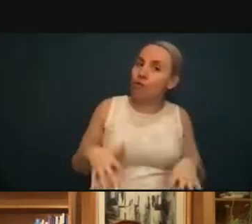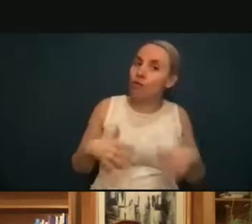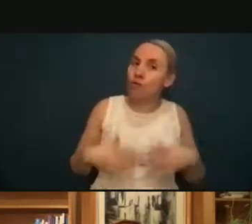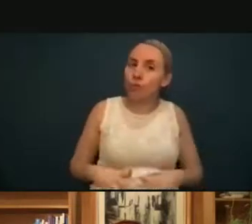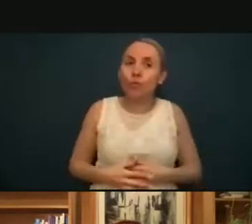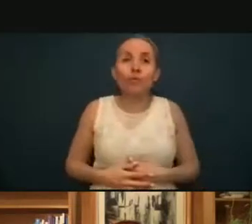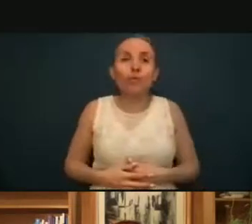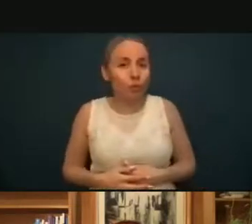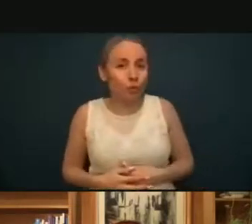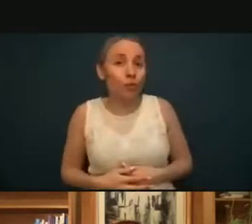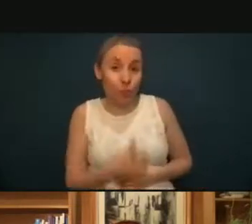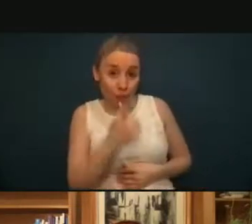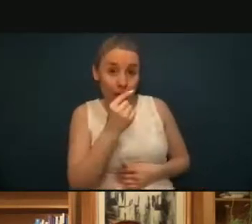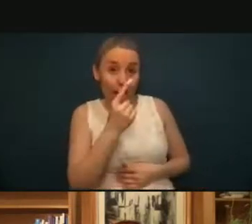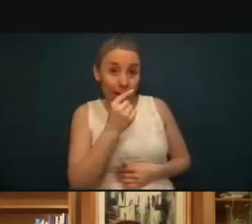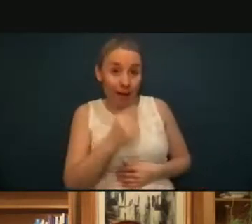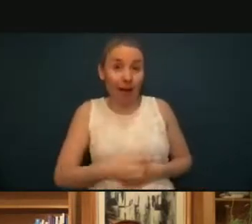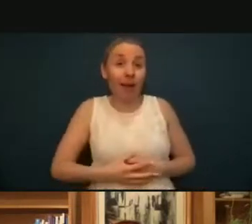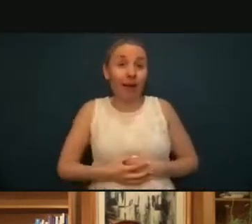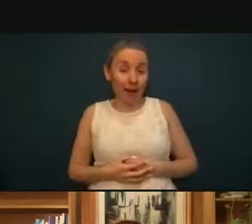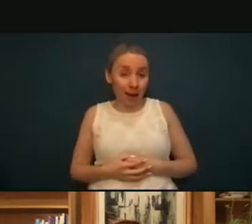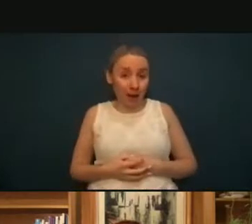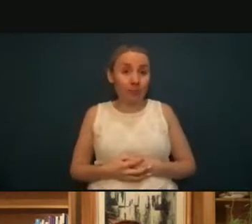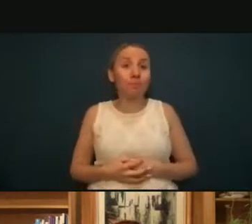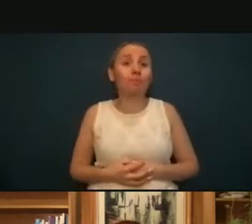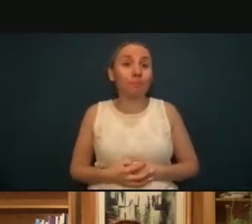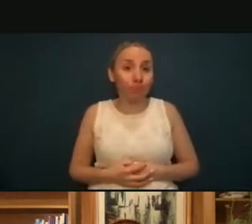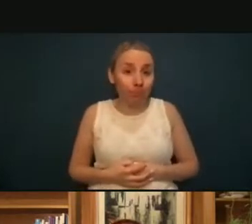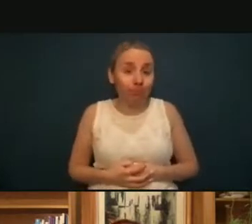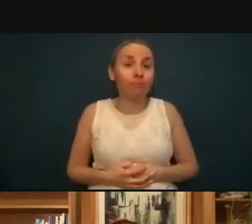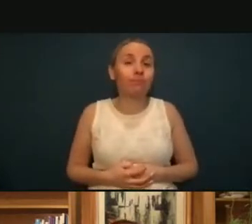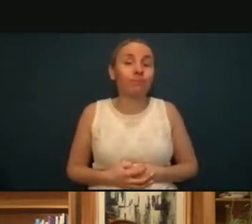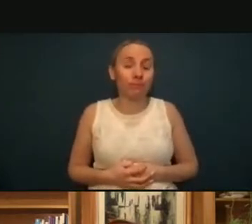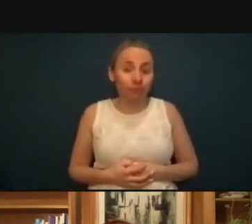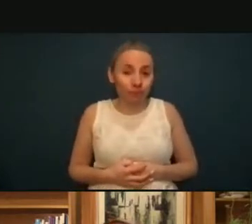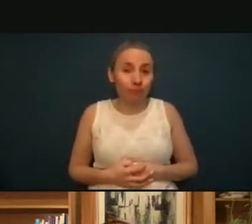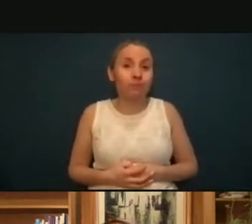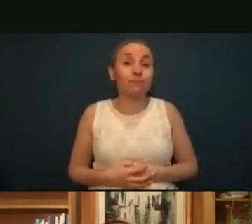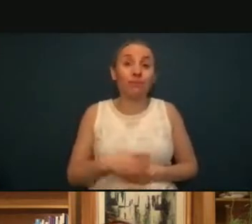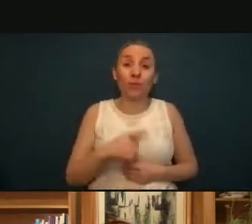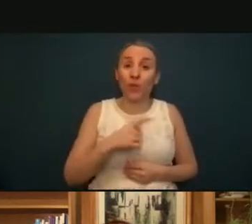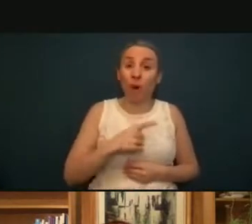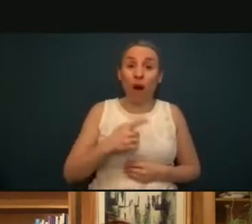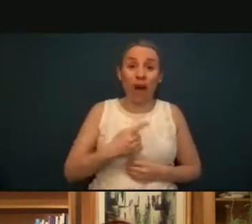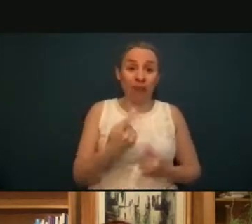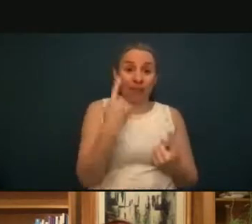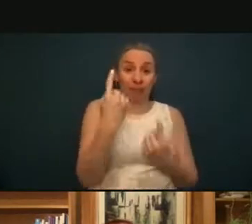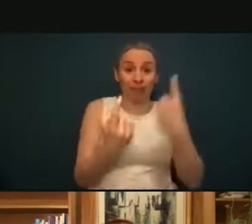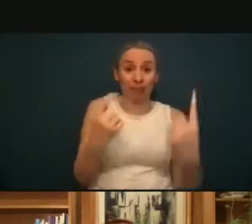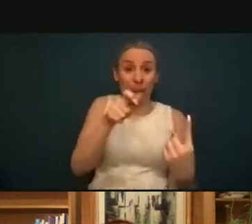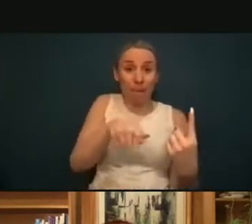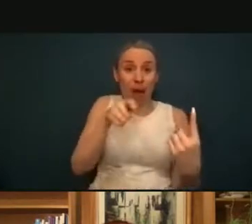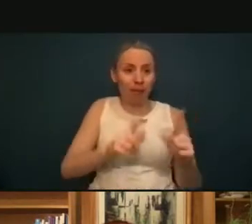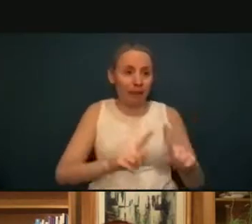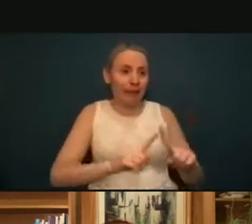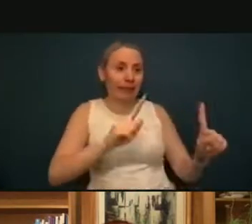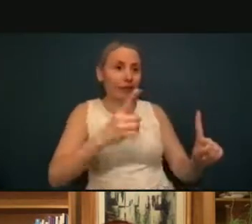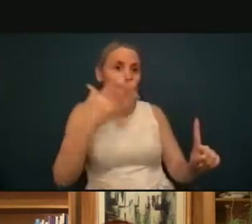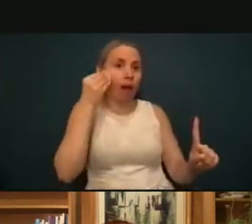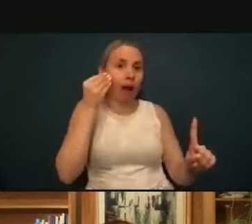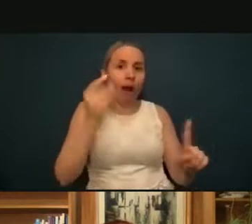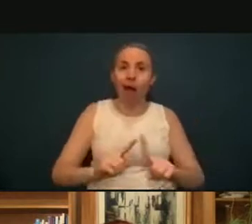everyone, we can learn different things about